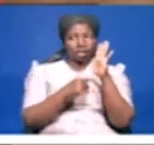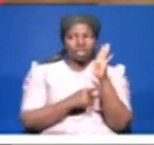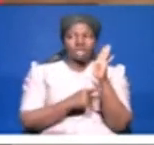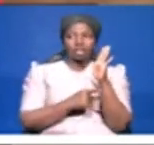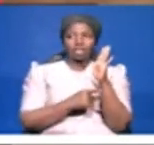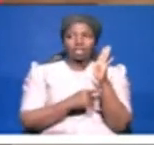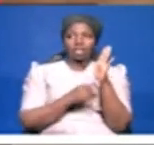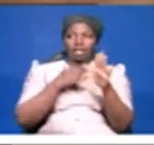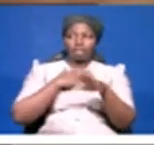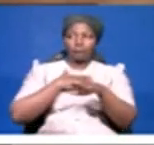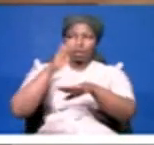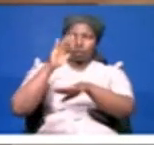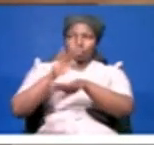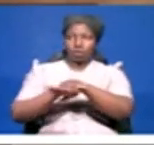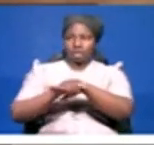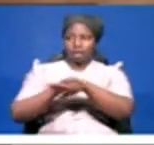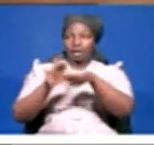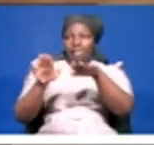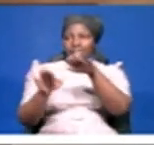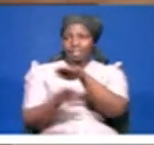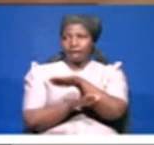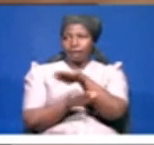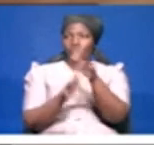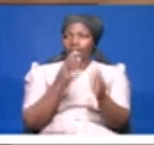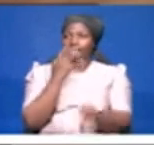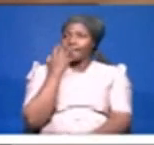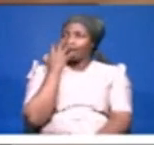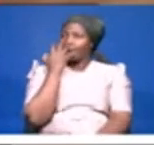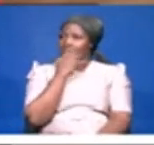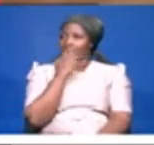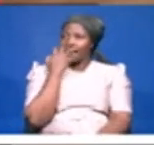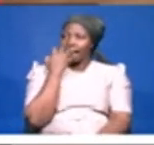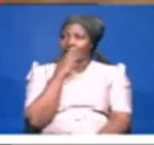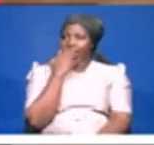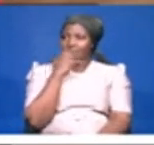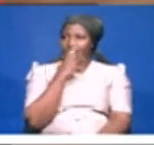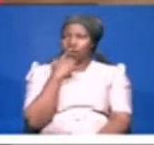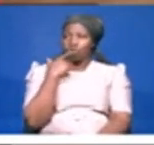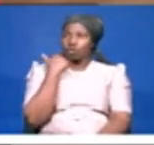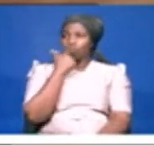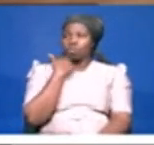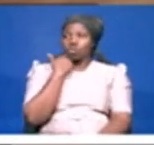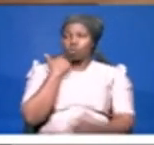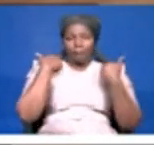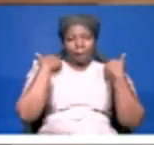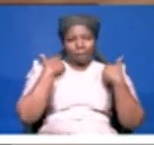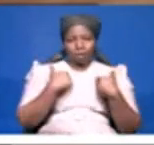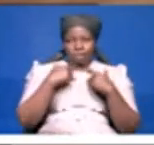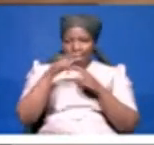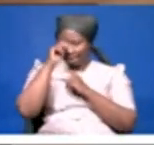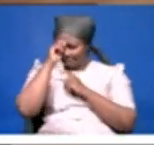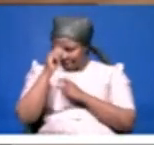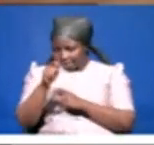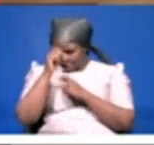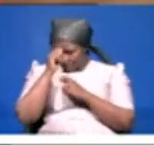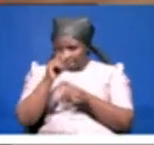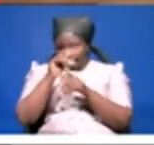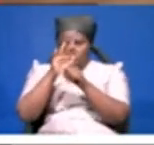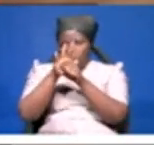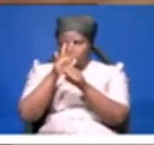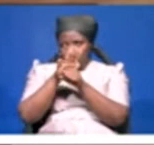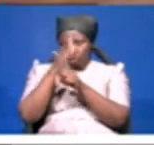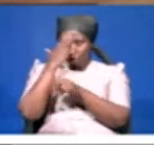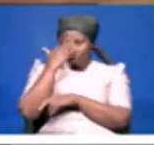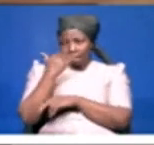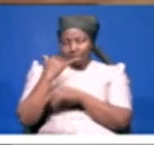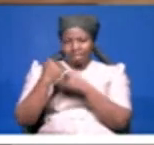My good deputy, Rigathi Gachagua, who I have a lot of regard for standing with